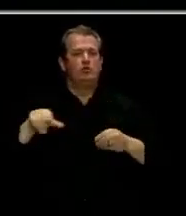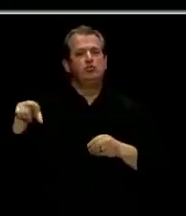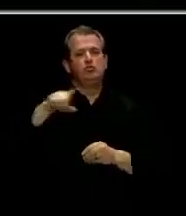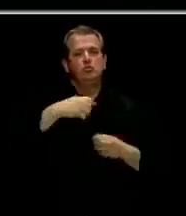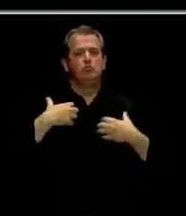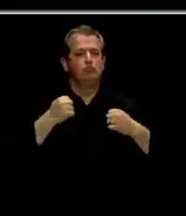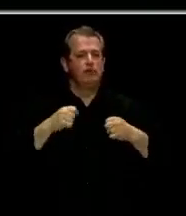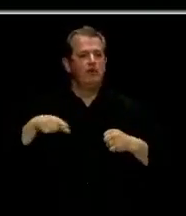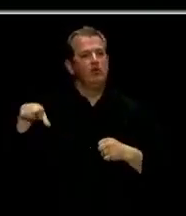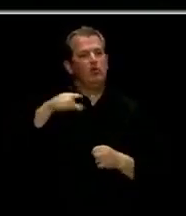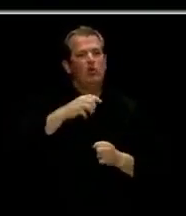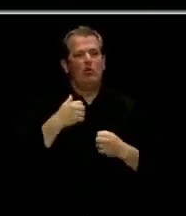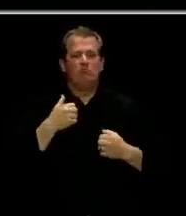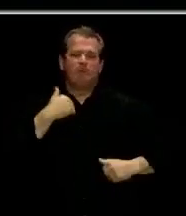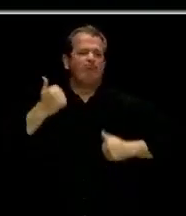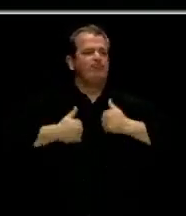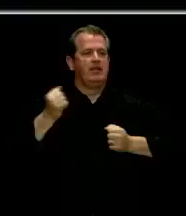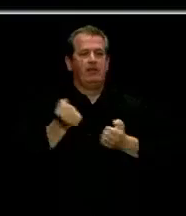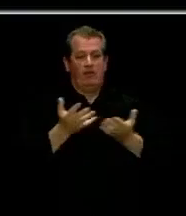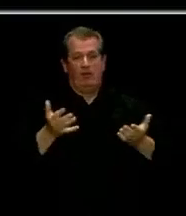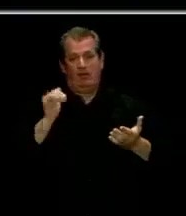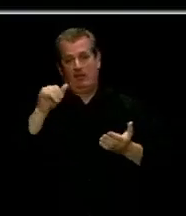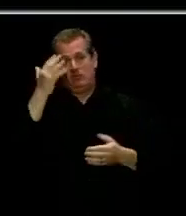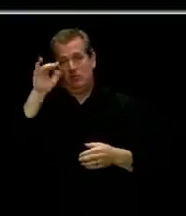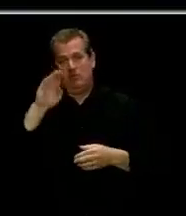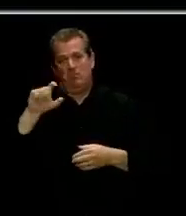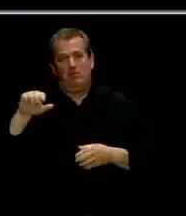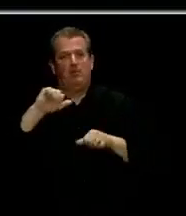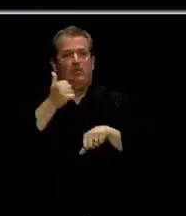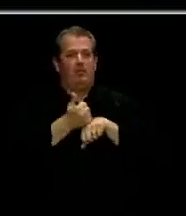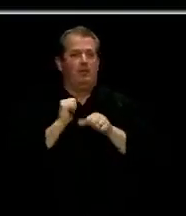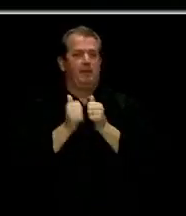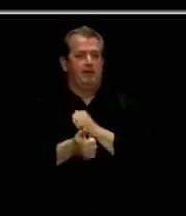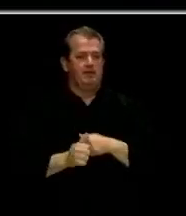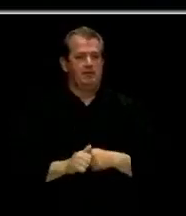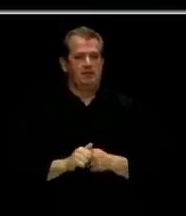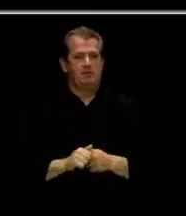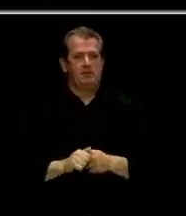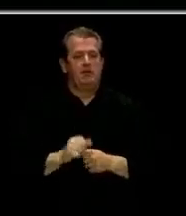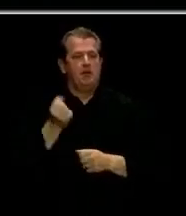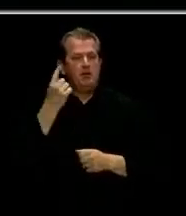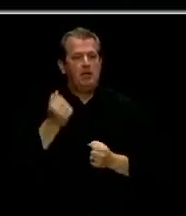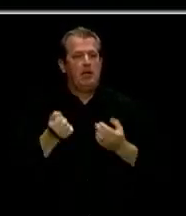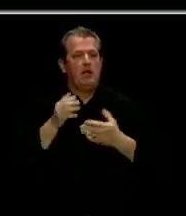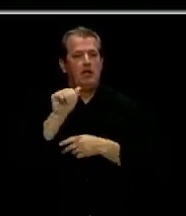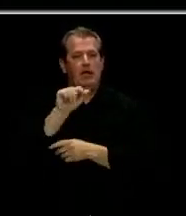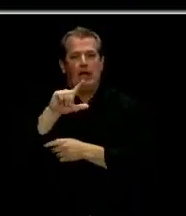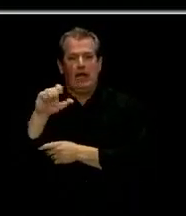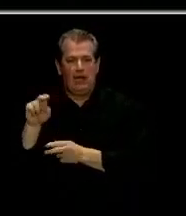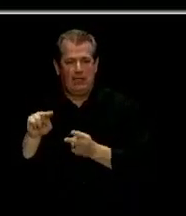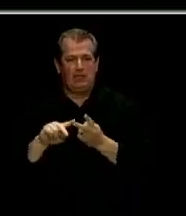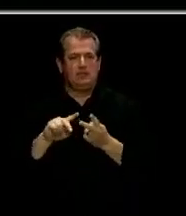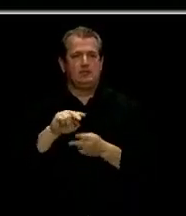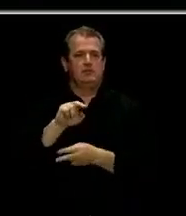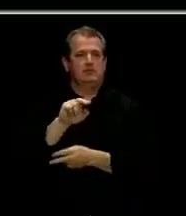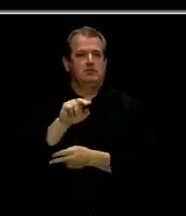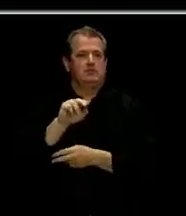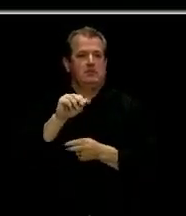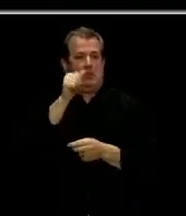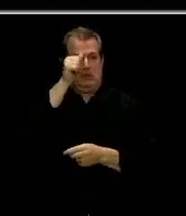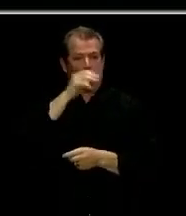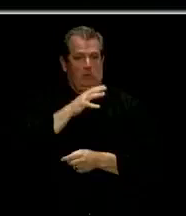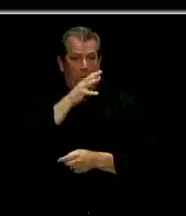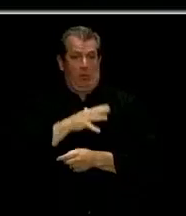each of you for your relentless efforts, specifically Alan from ARCA Florida, Ebe, and Melissa Mazeda, support